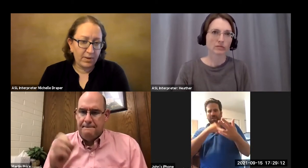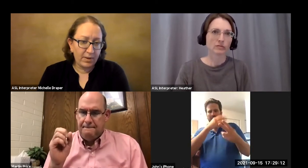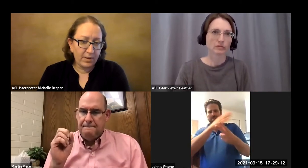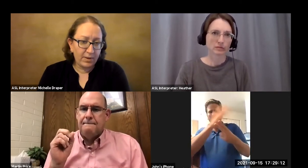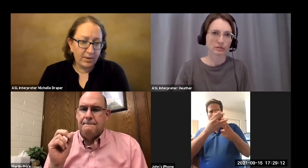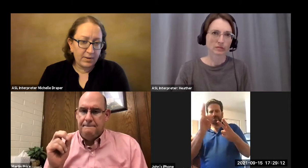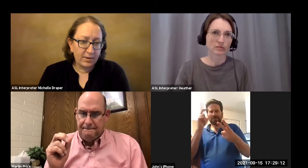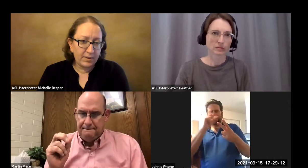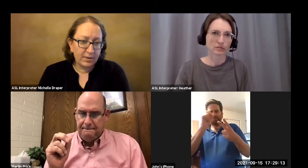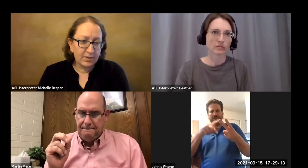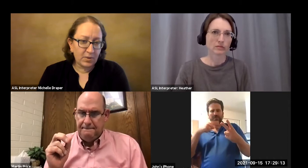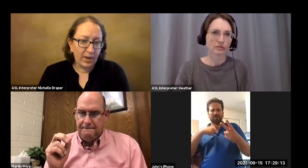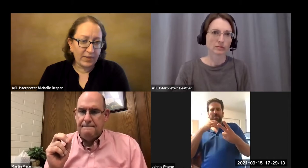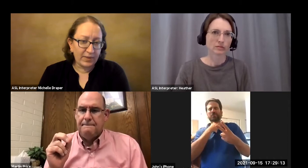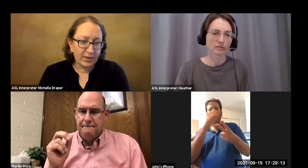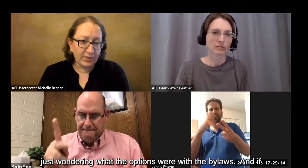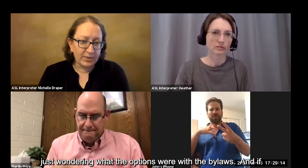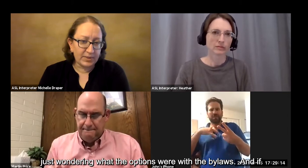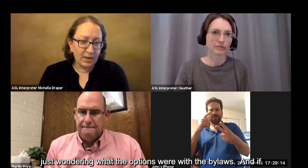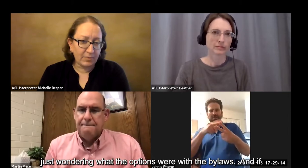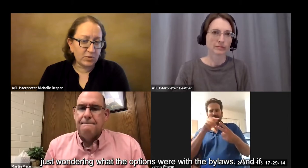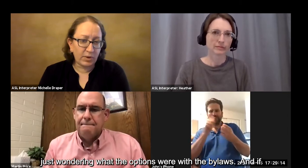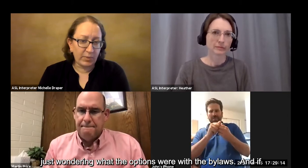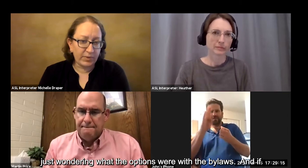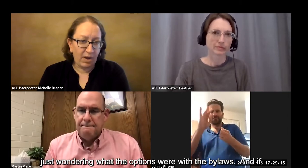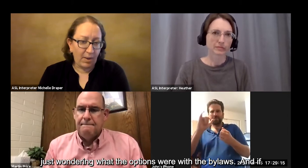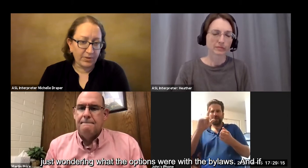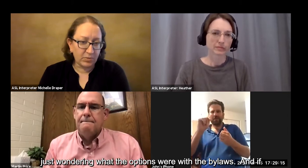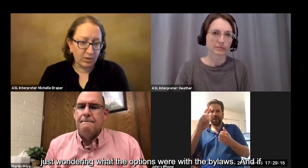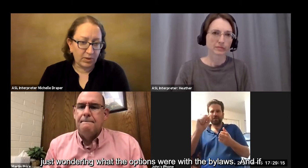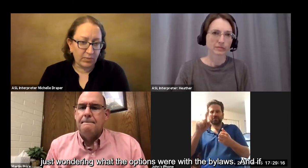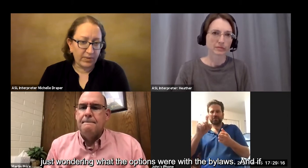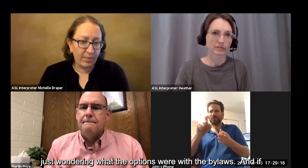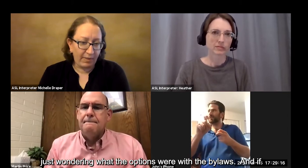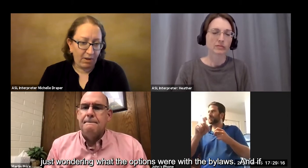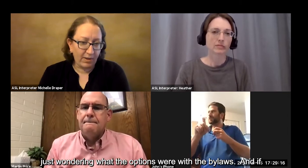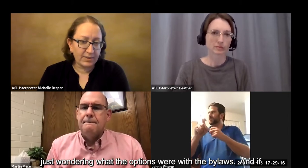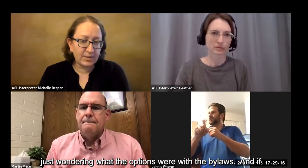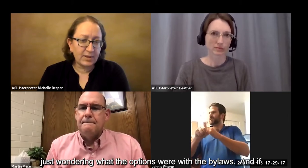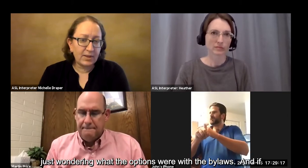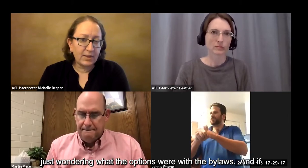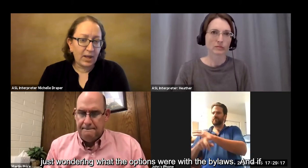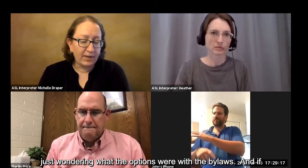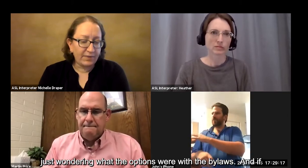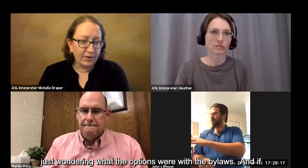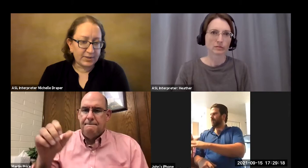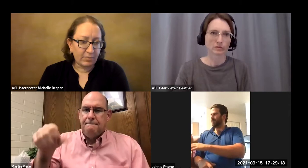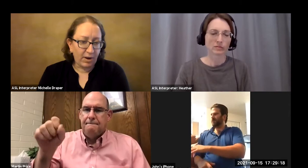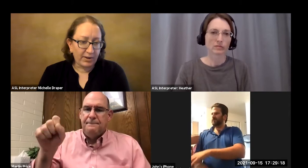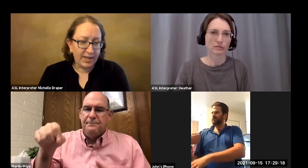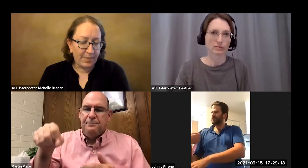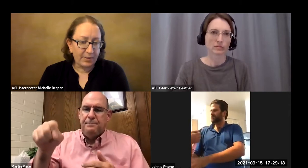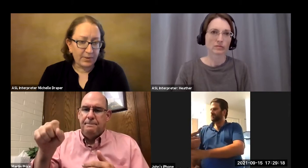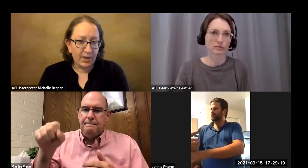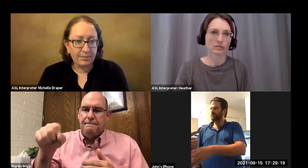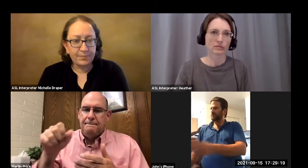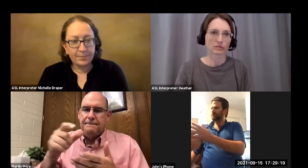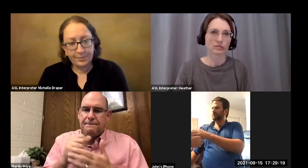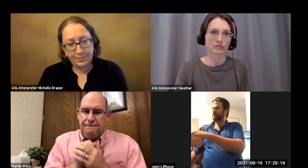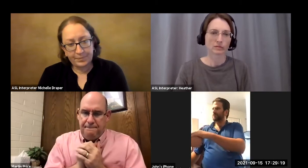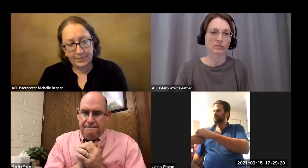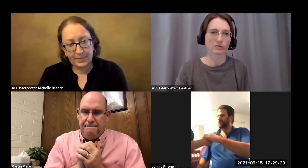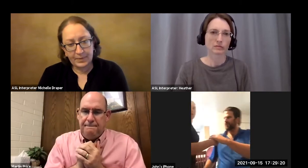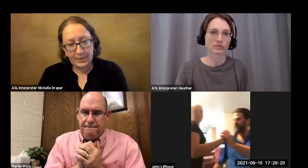well. So I think that there was just wondering what the options were with the bylaws and if there's still progress happening with